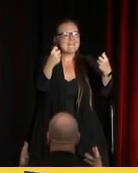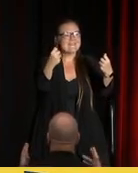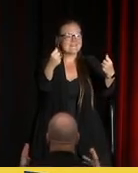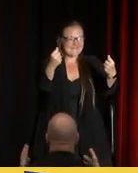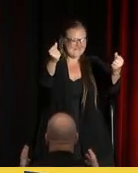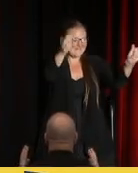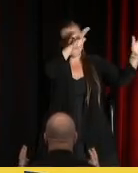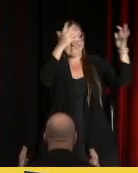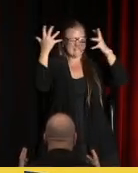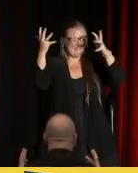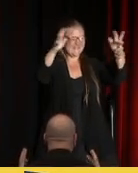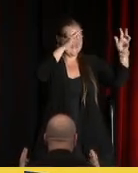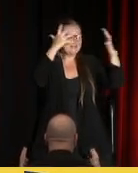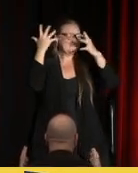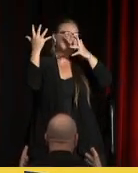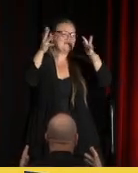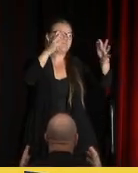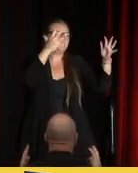brave.